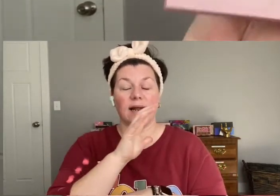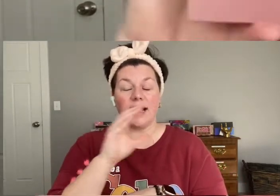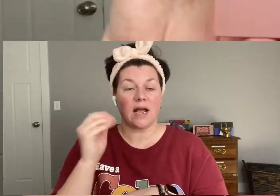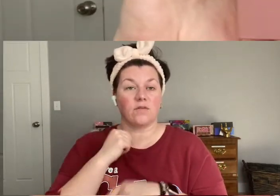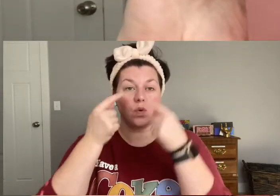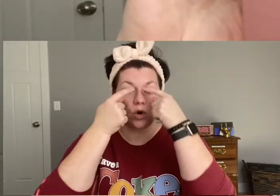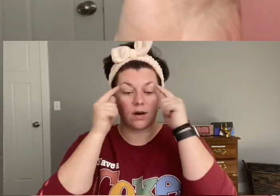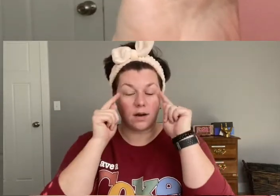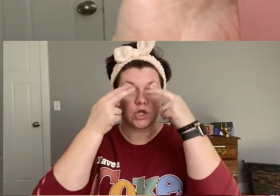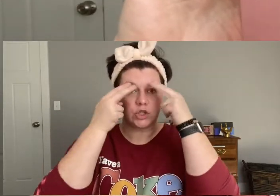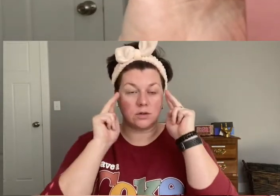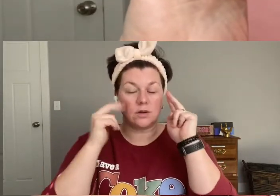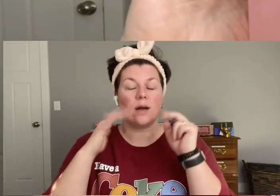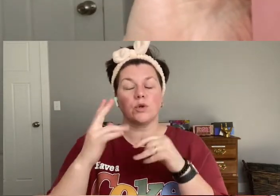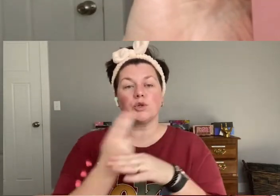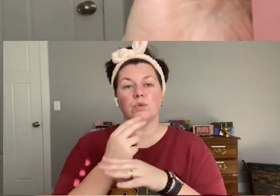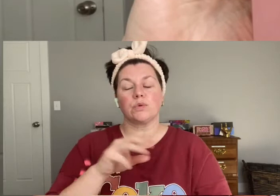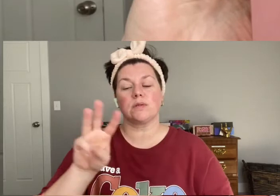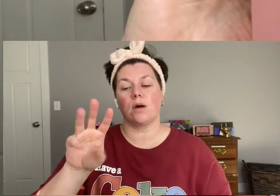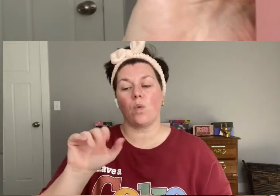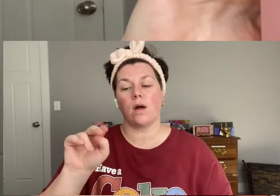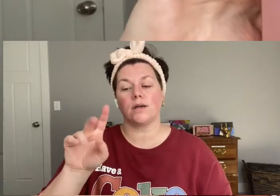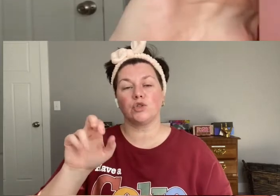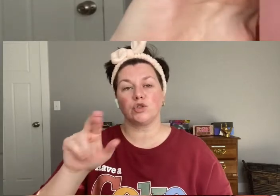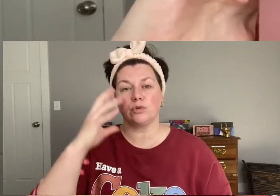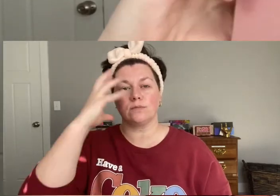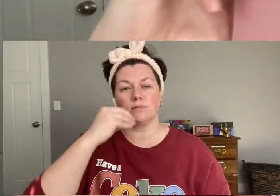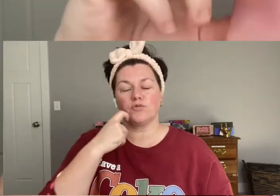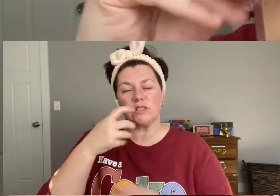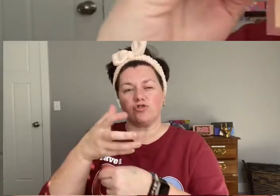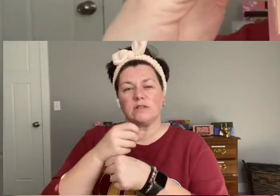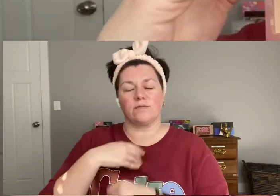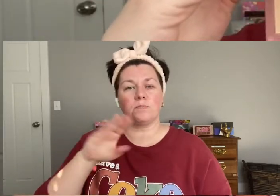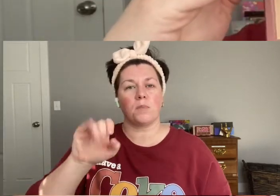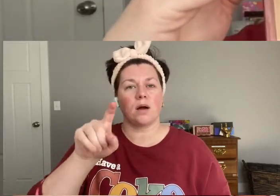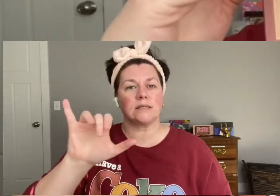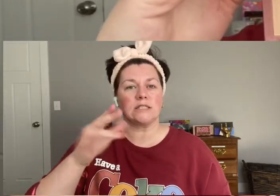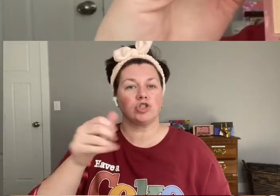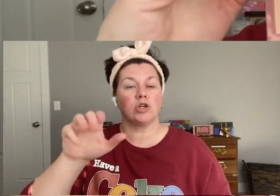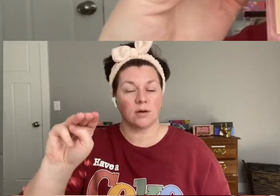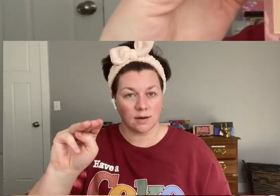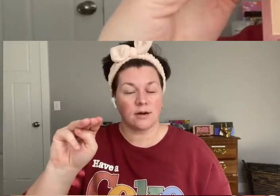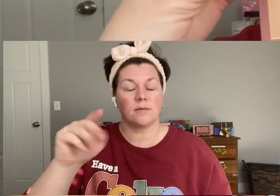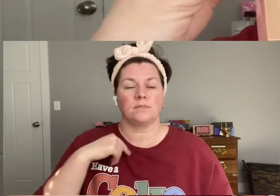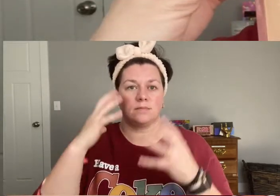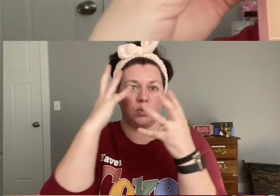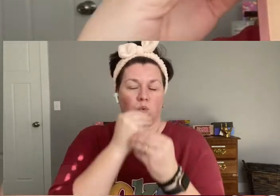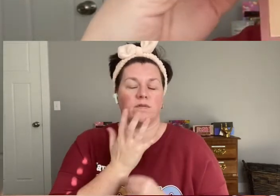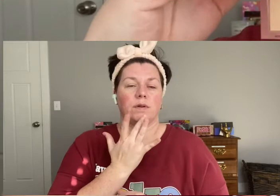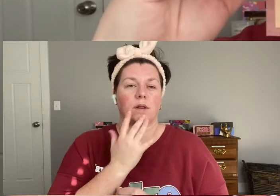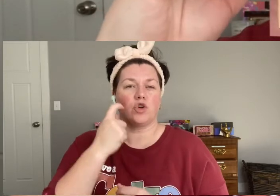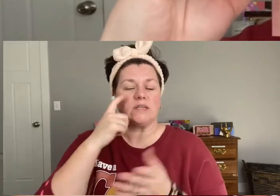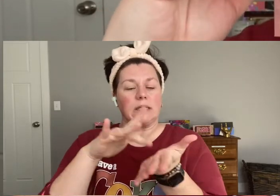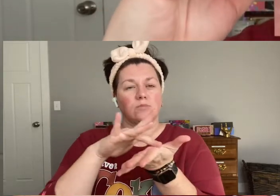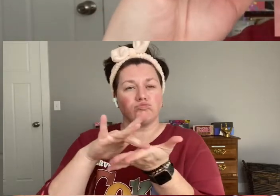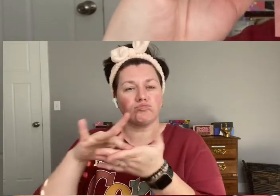to be using the Wander Beauty Getaway Eye and Face Palette. I recently received this in my BoxyCharm. I've done a couple